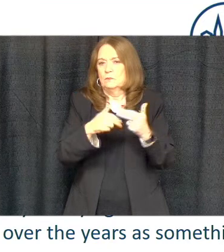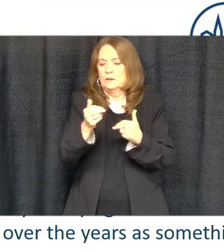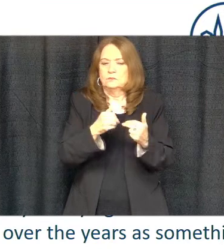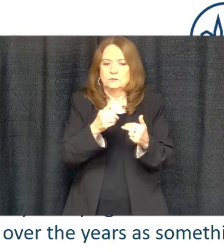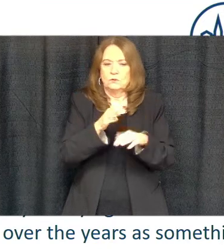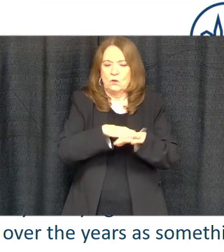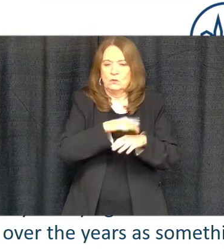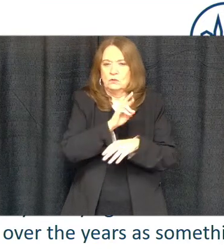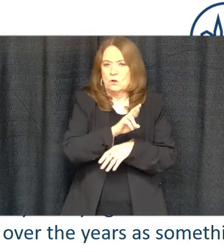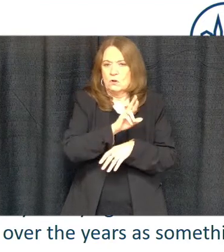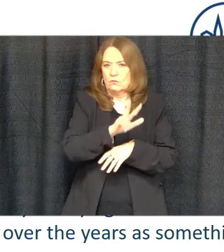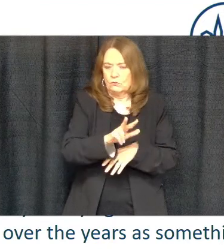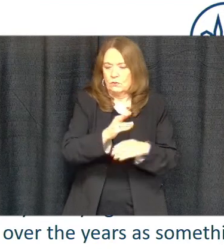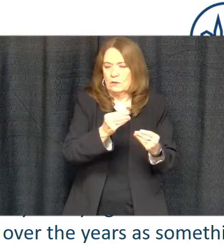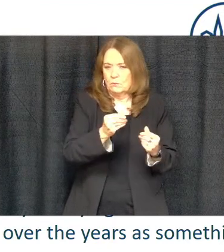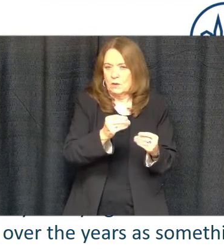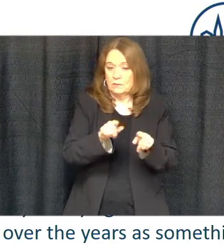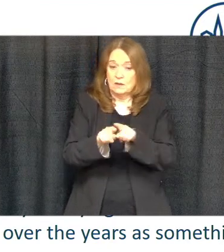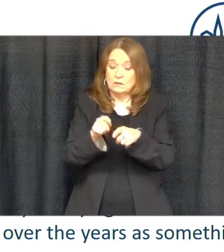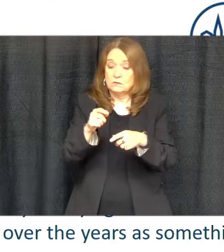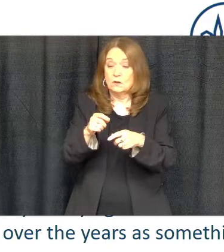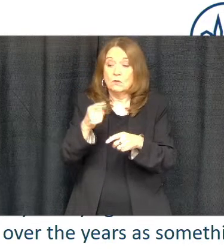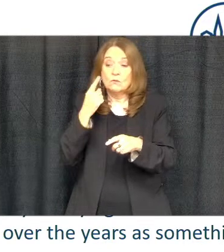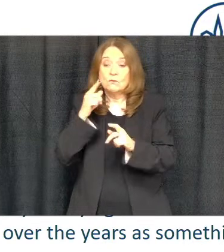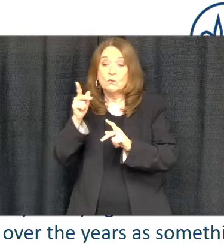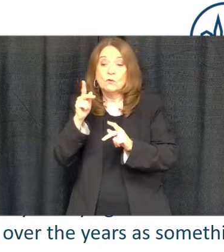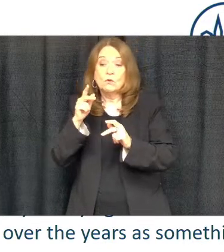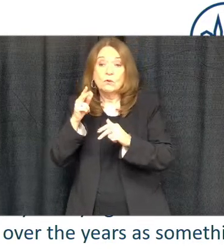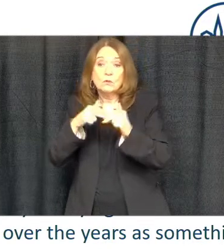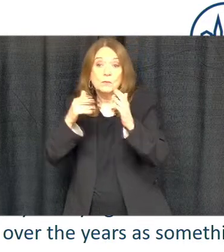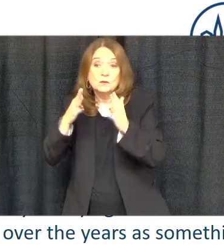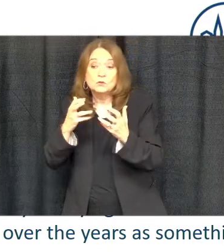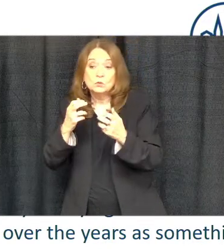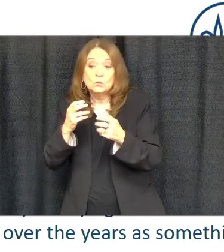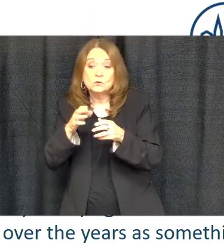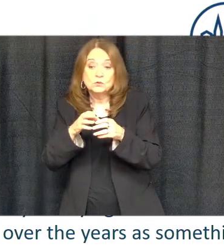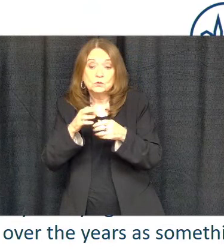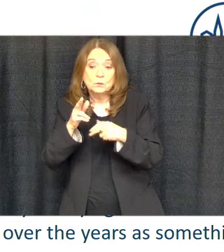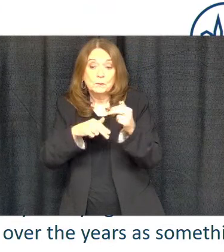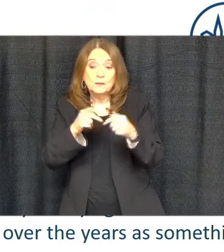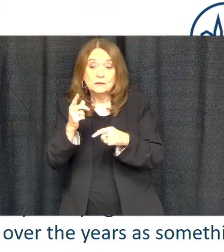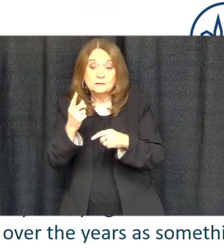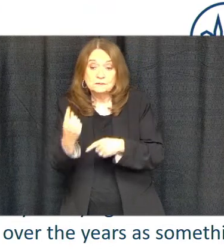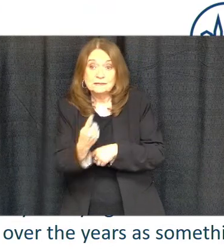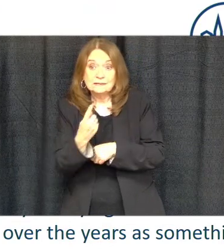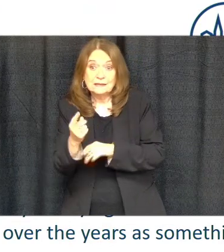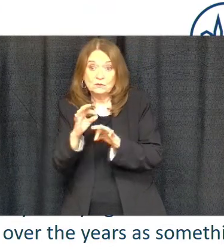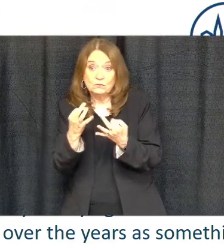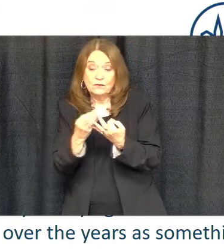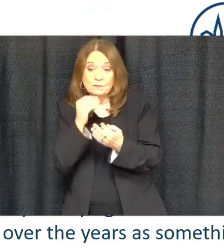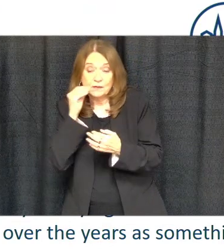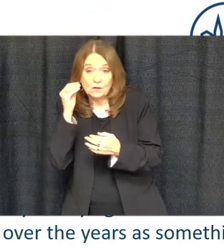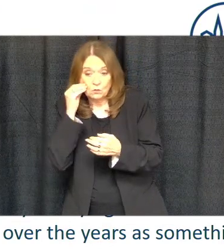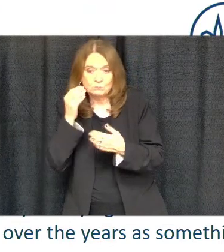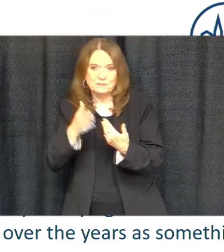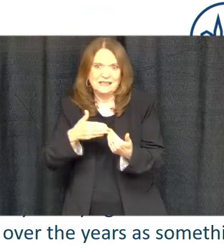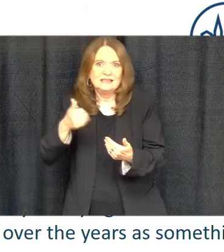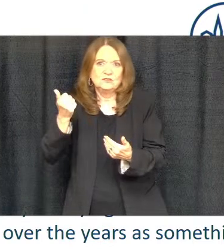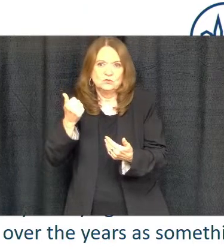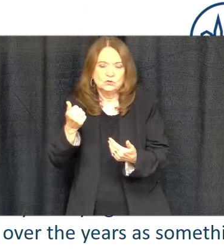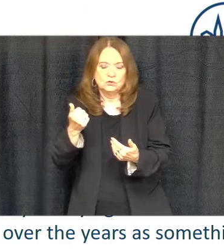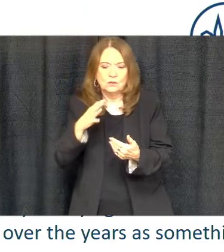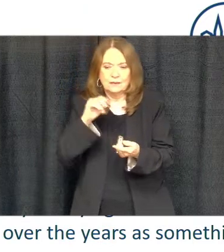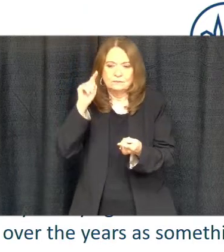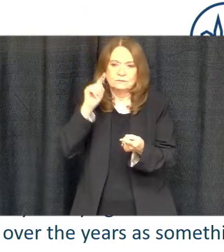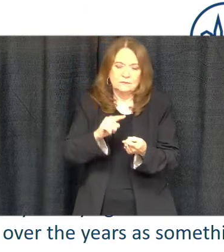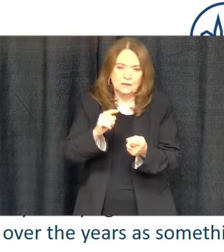property. It also makes developers who want to develop single-family units on R3, makes it a lot easier. It would also cut down on